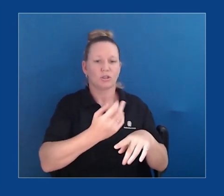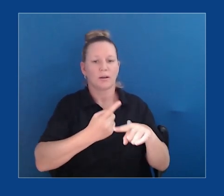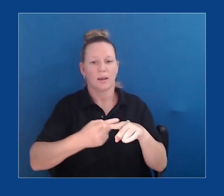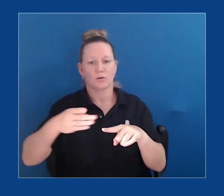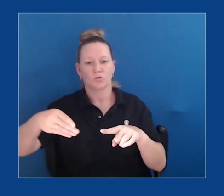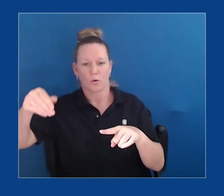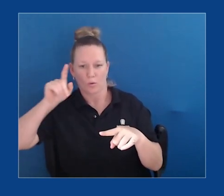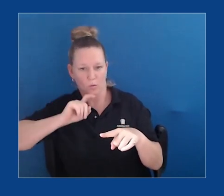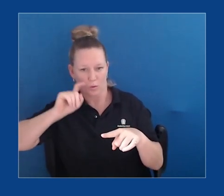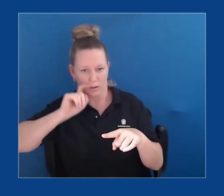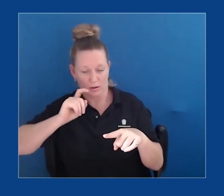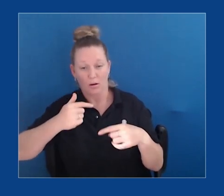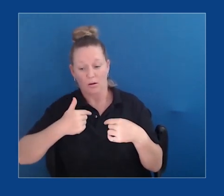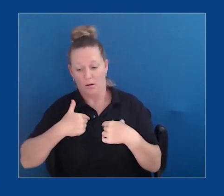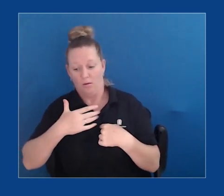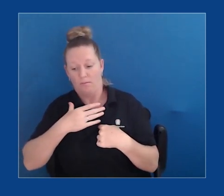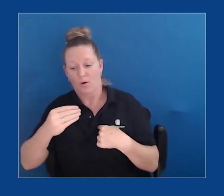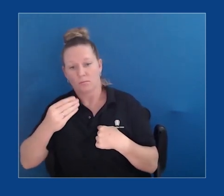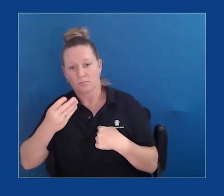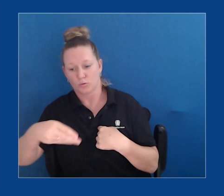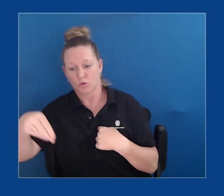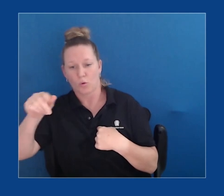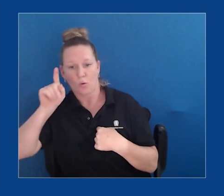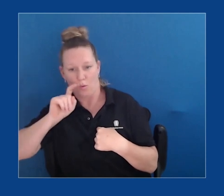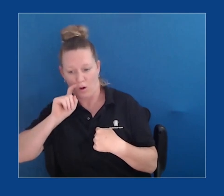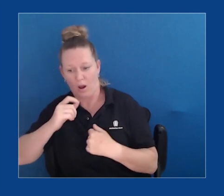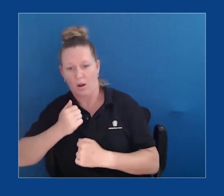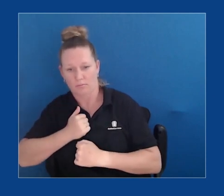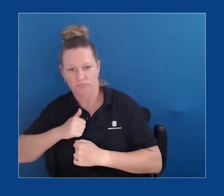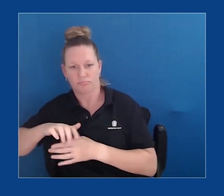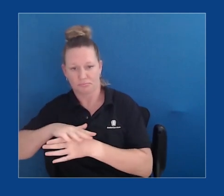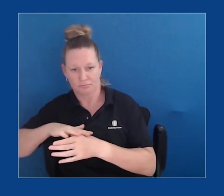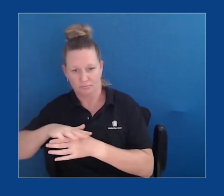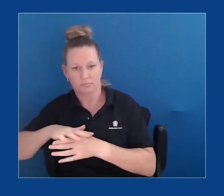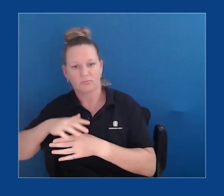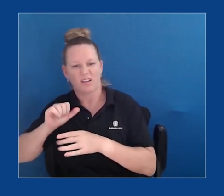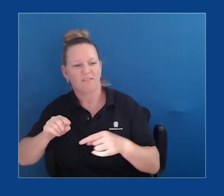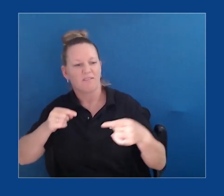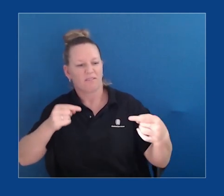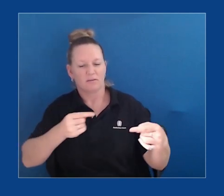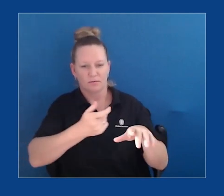And I'm from saltwater, and we have a common